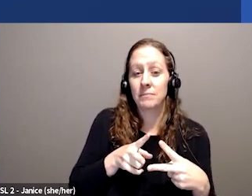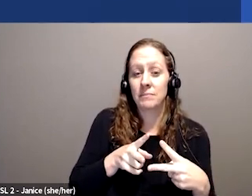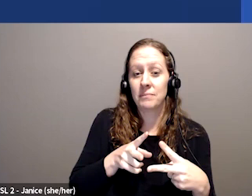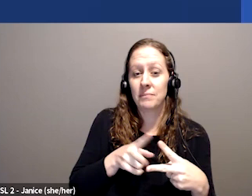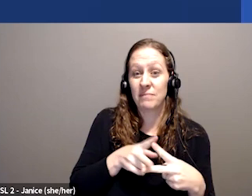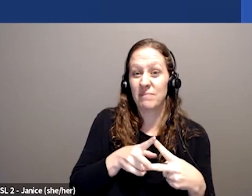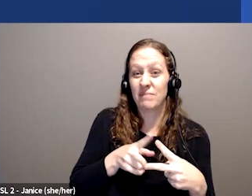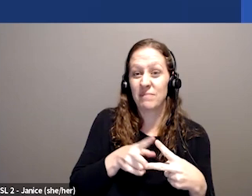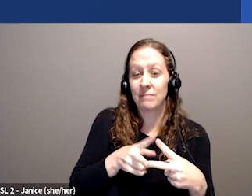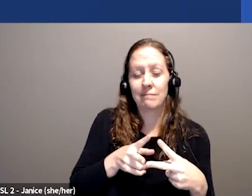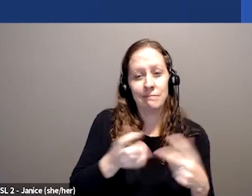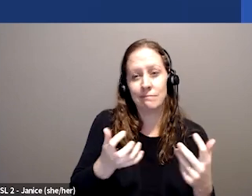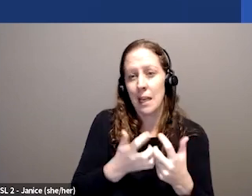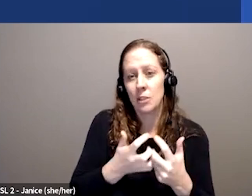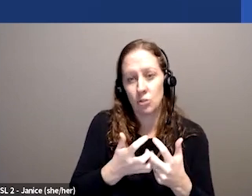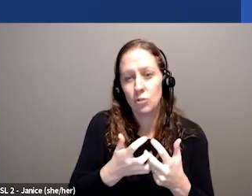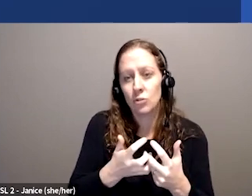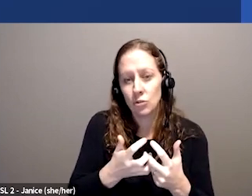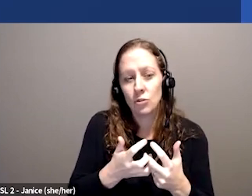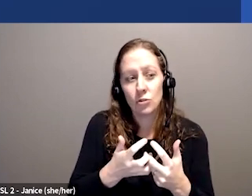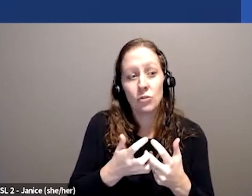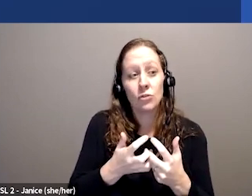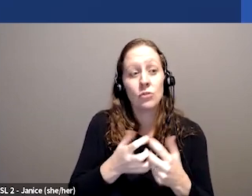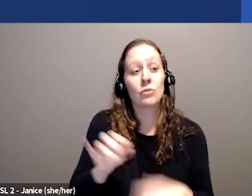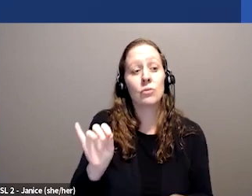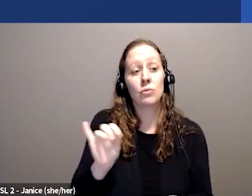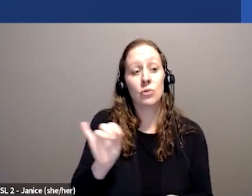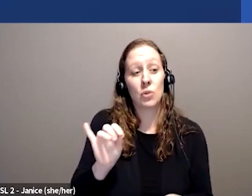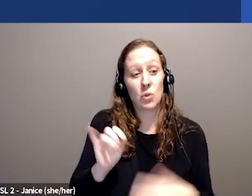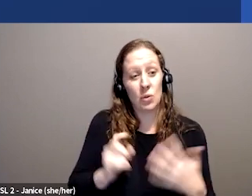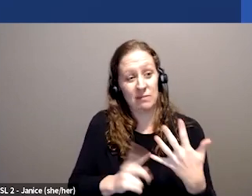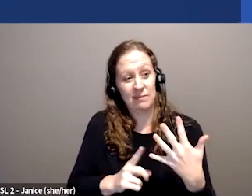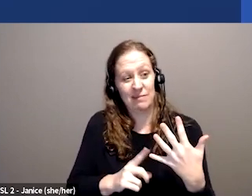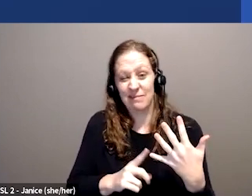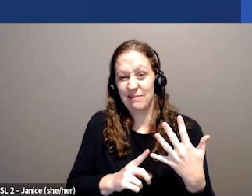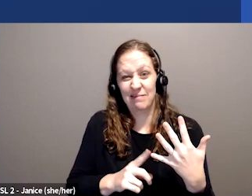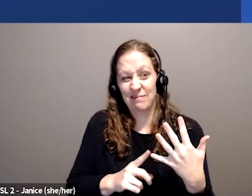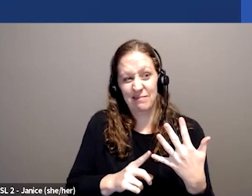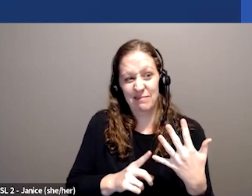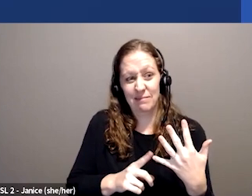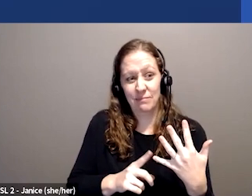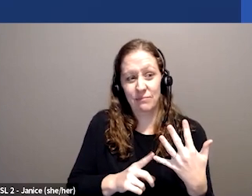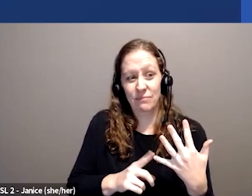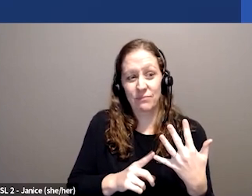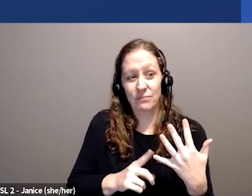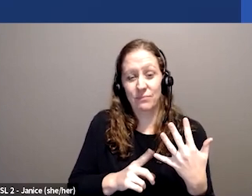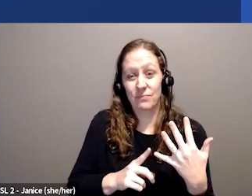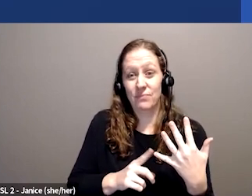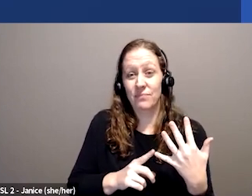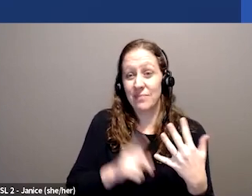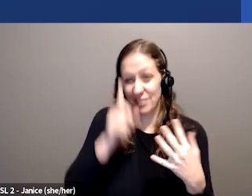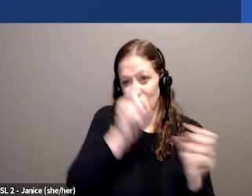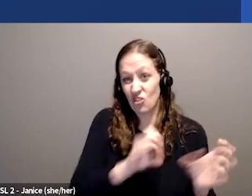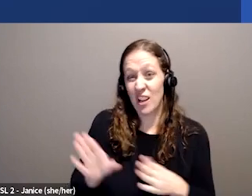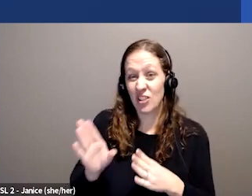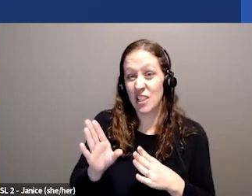first recommendation that was put forward. And I guess one of the least voted on strategy for inclusion